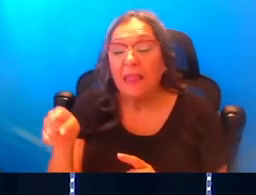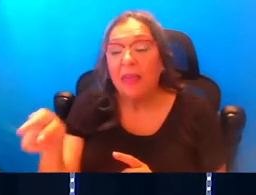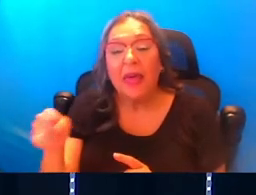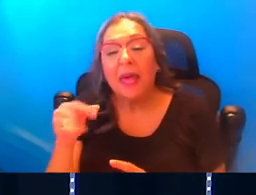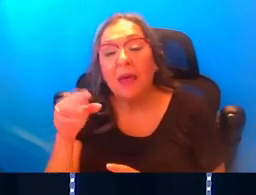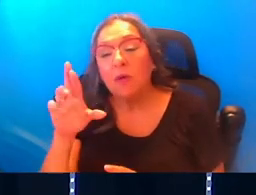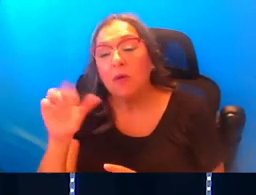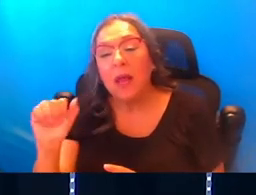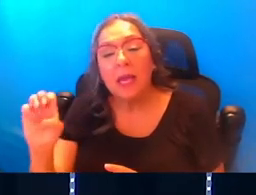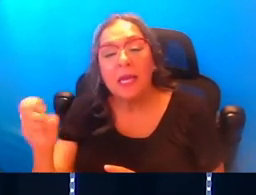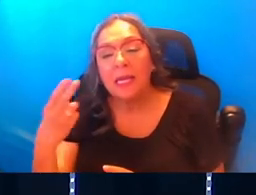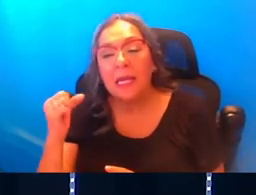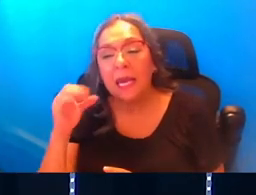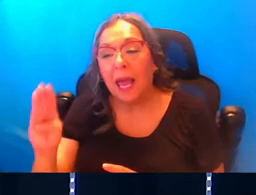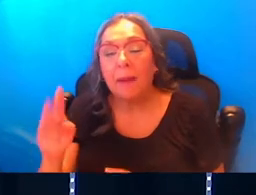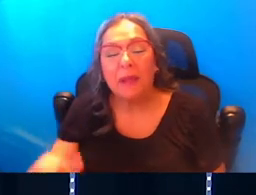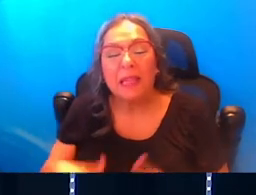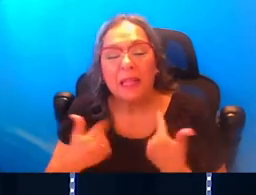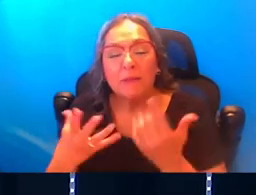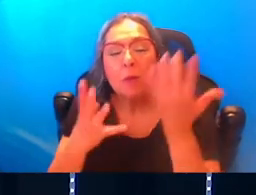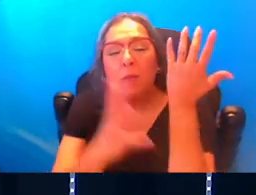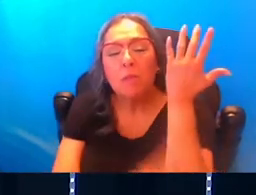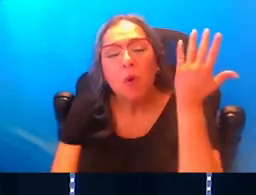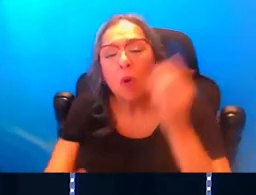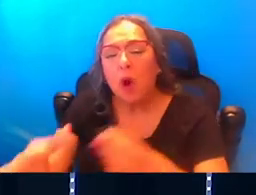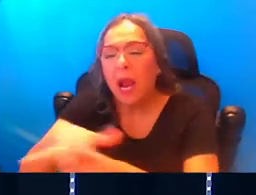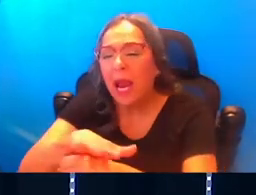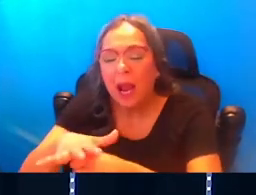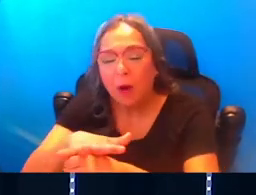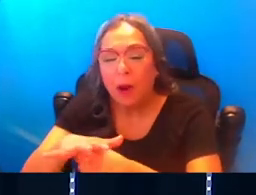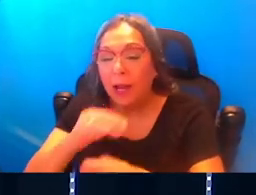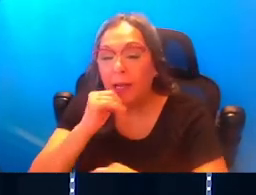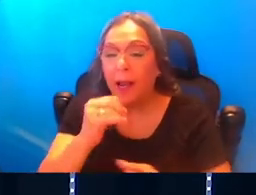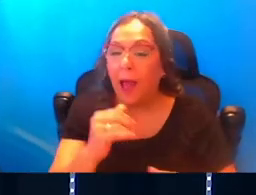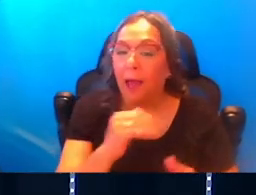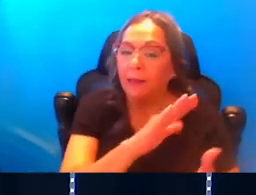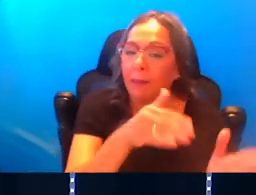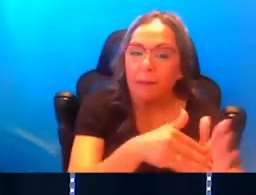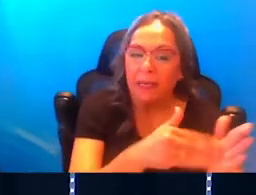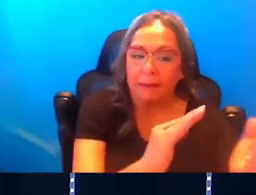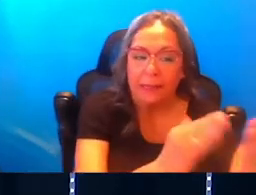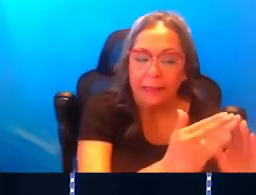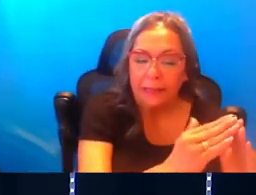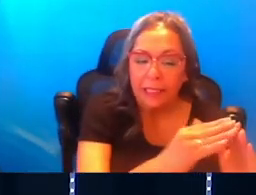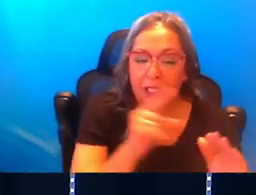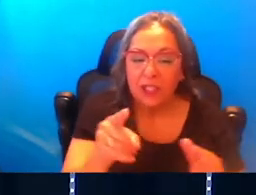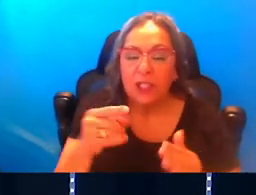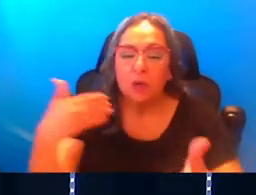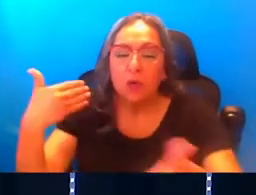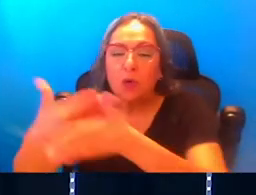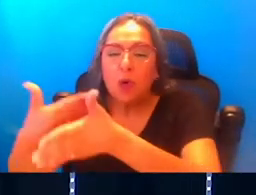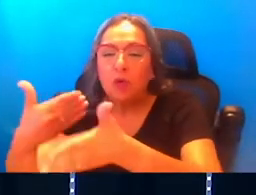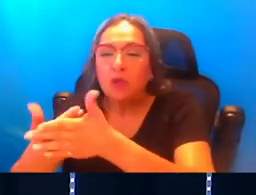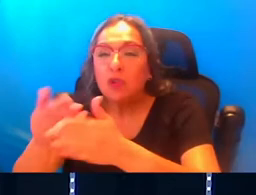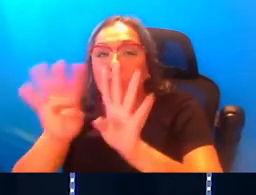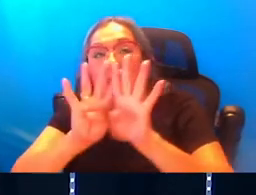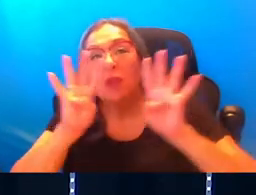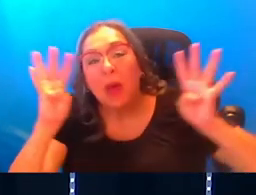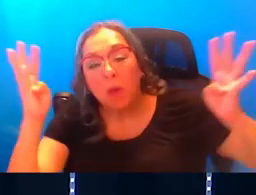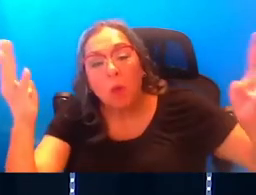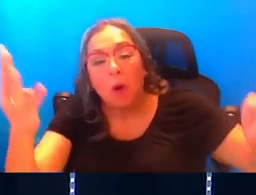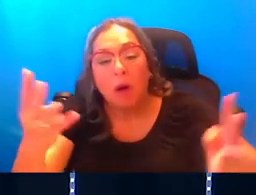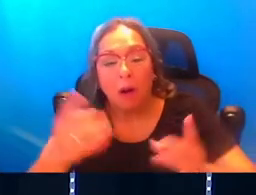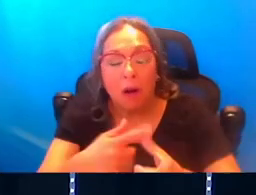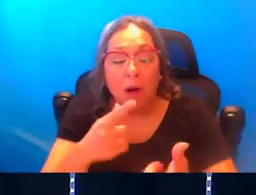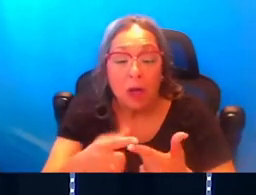district. Not where things are going to be super public, super flashy. She's in the poor district. She's right on the wall. If you live in a fortified city, do you know